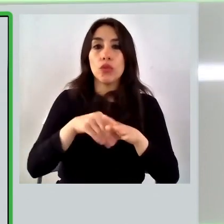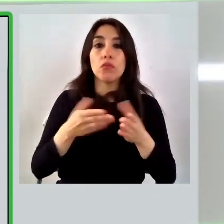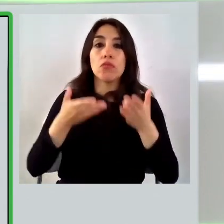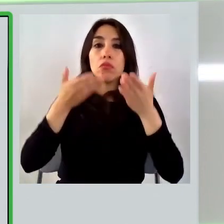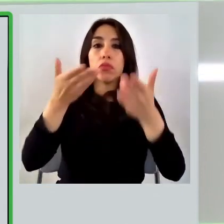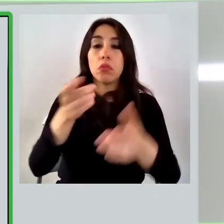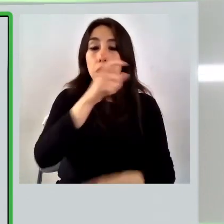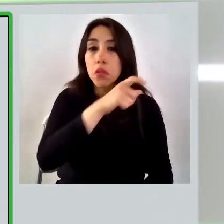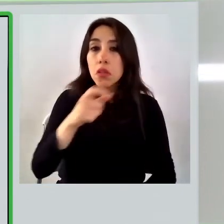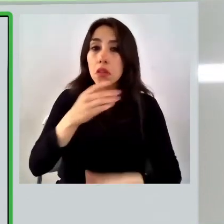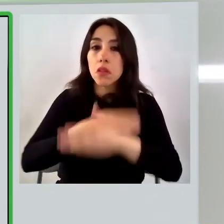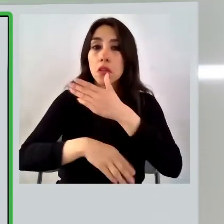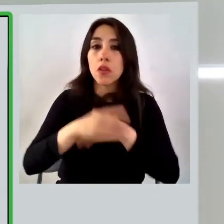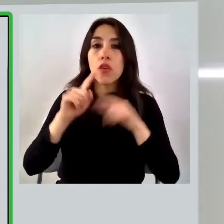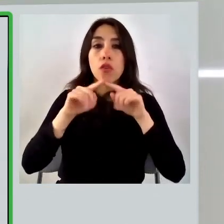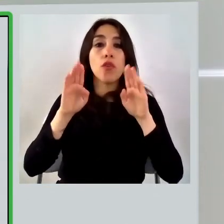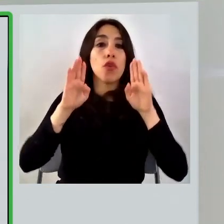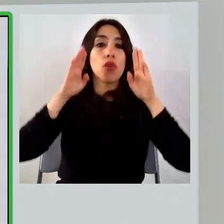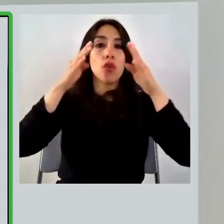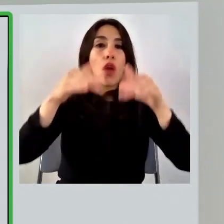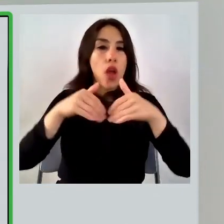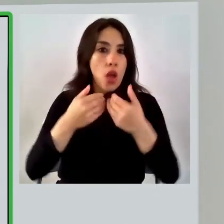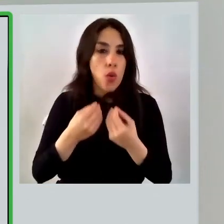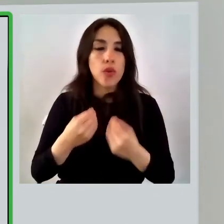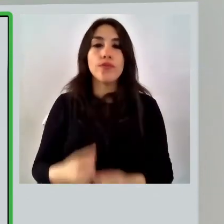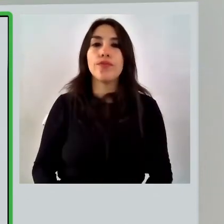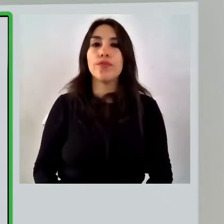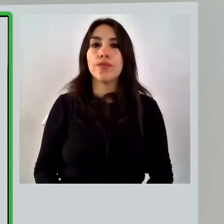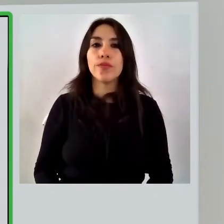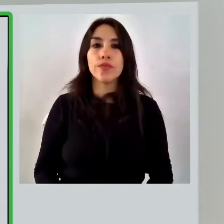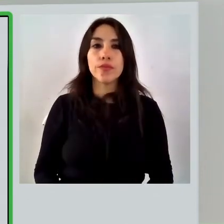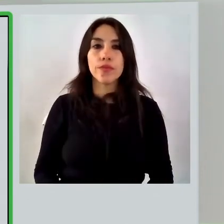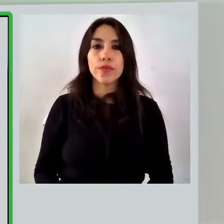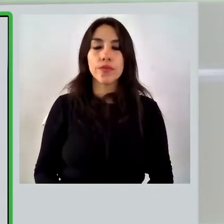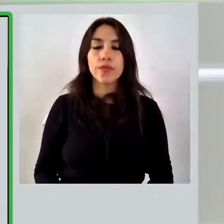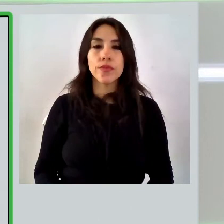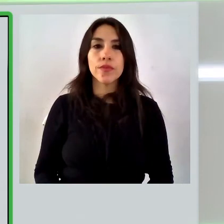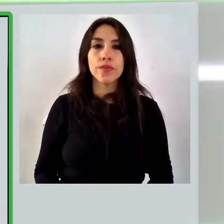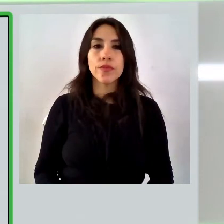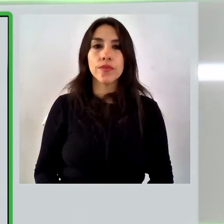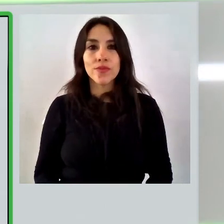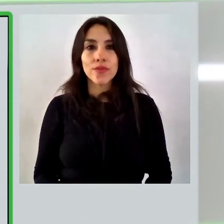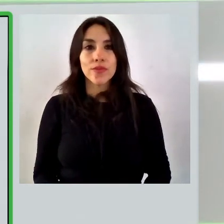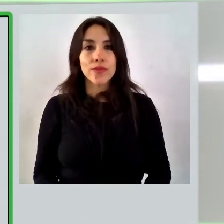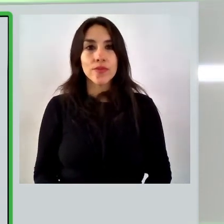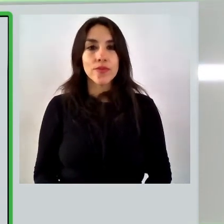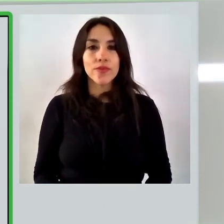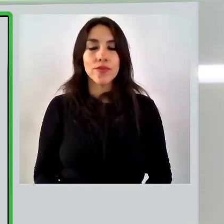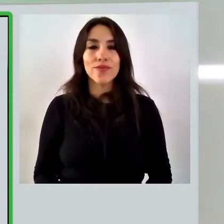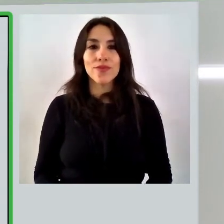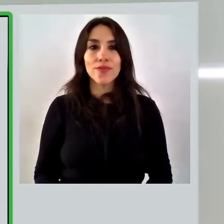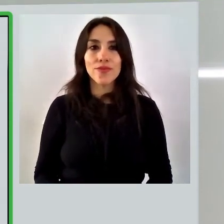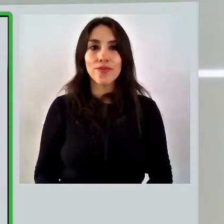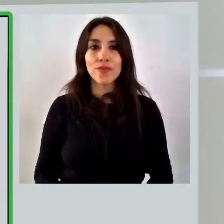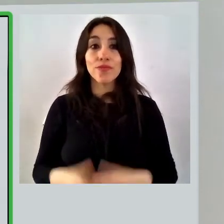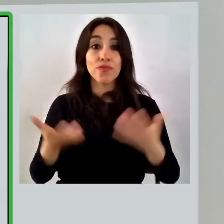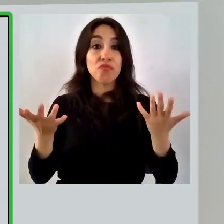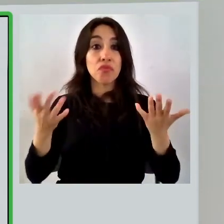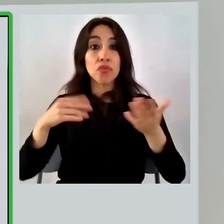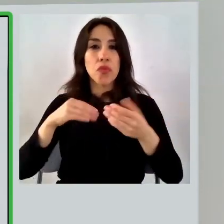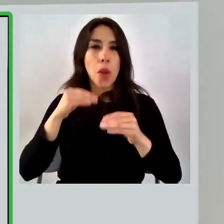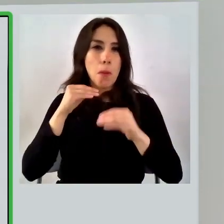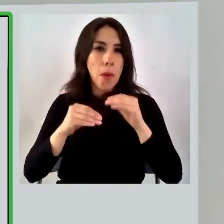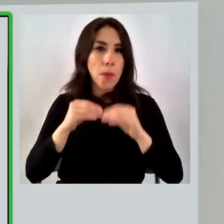the Getting to Equal Research Program, right, was traditionally focused on the critical gender equality issue. But in 2019